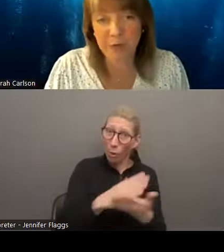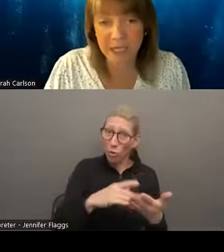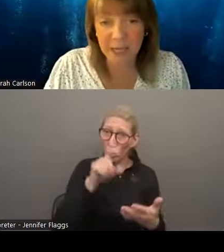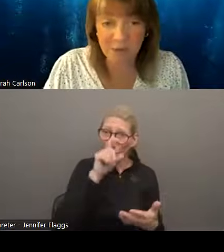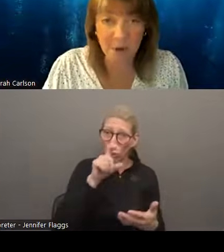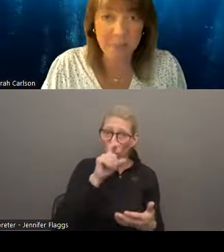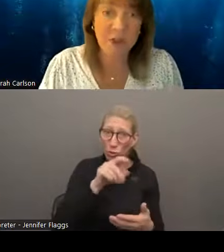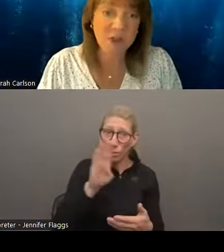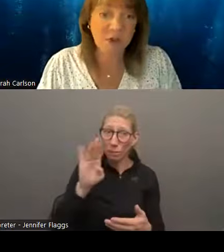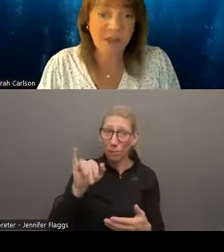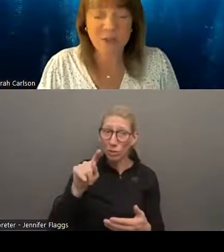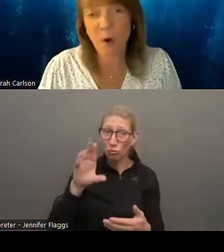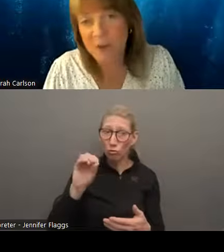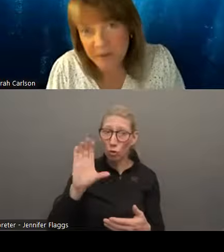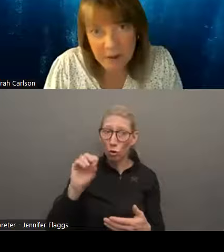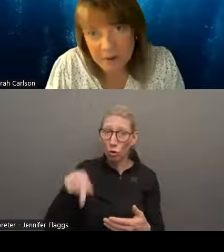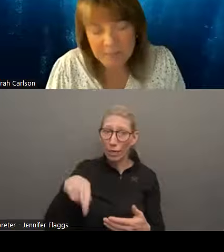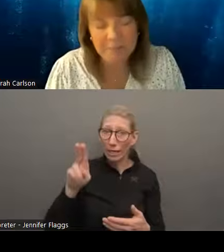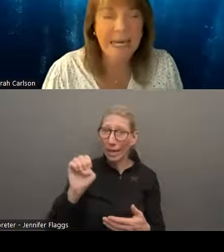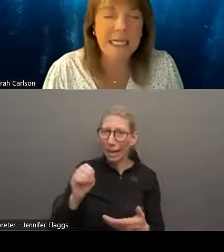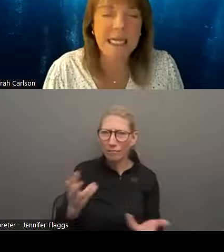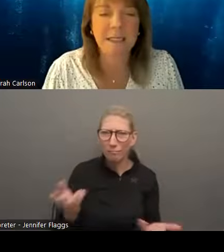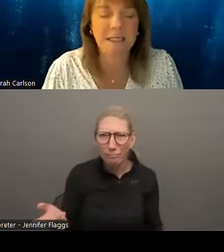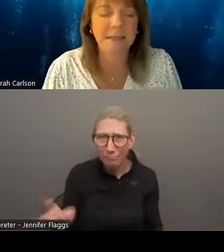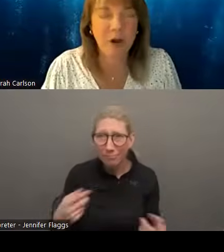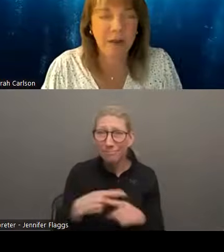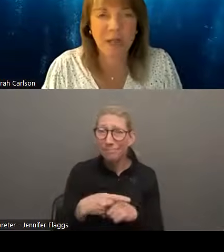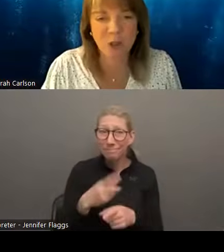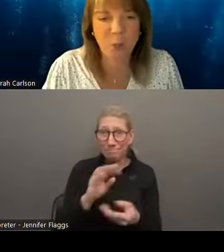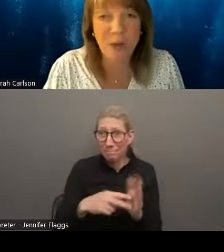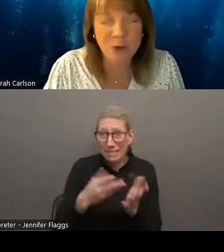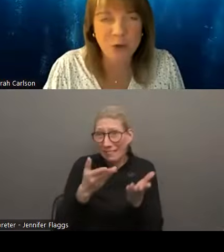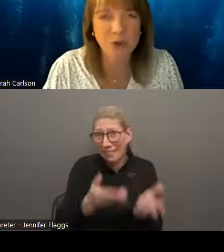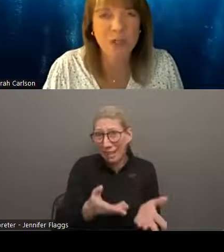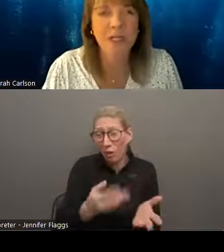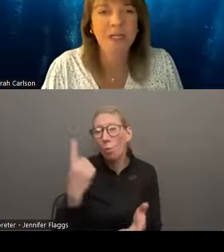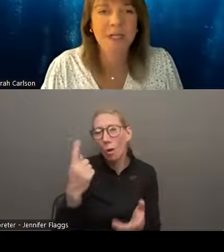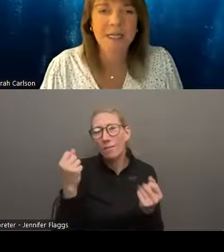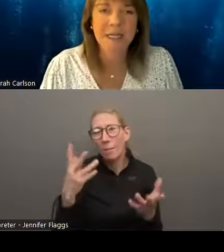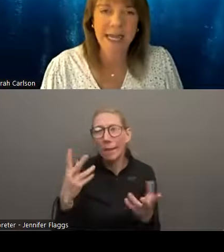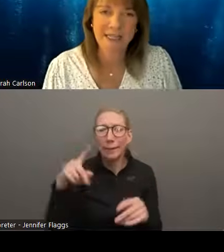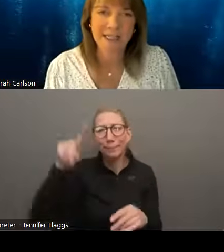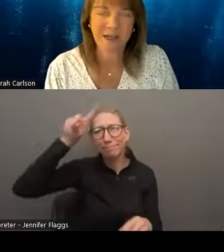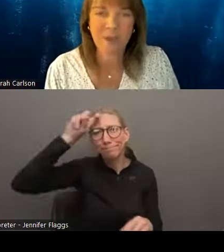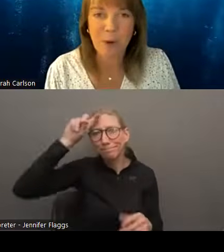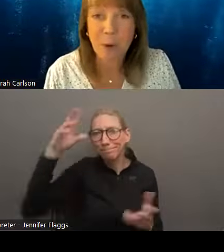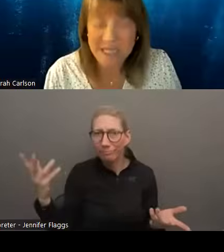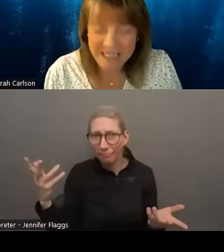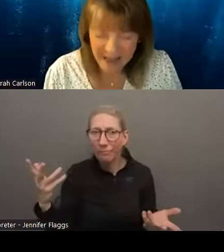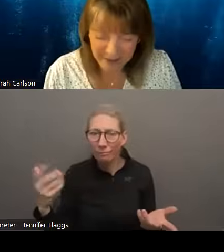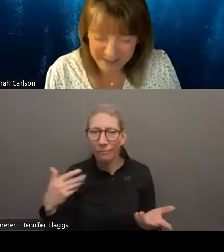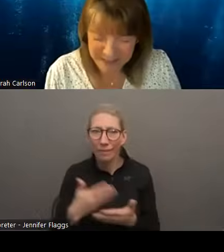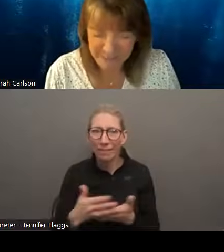bitron conique amphora. So that's one of the many chronological puzzles that we